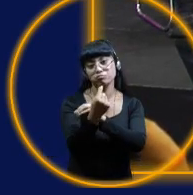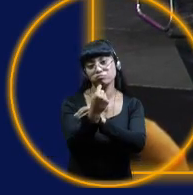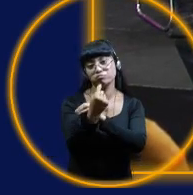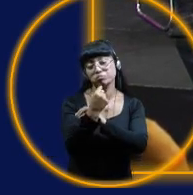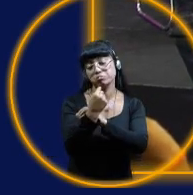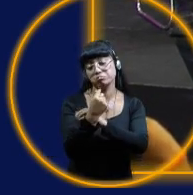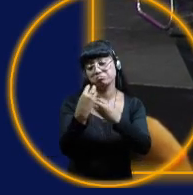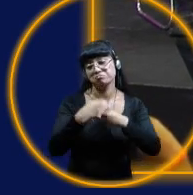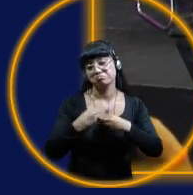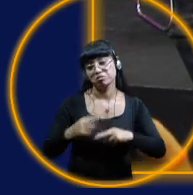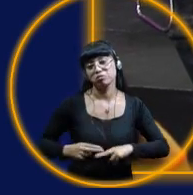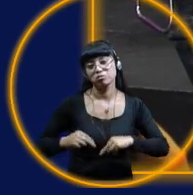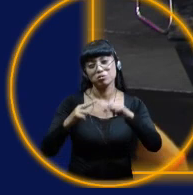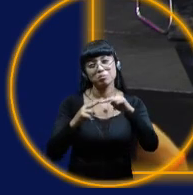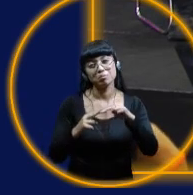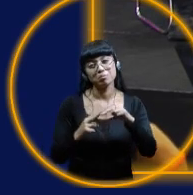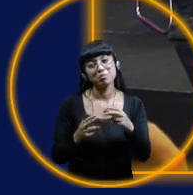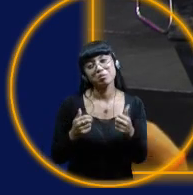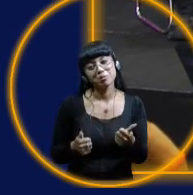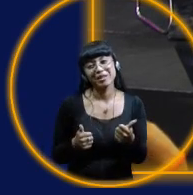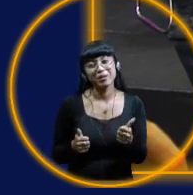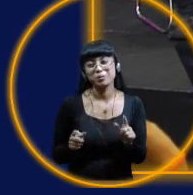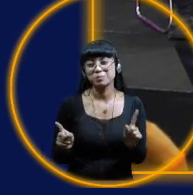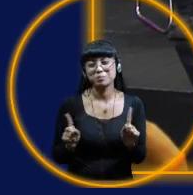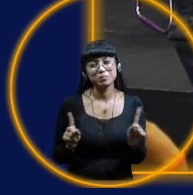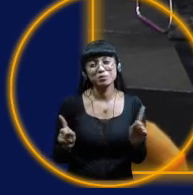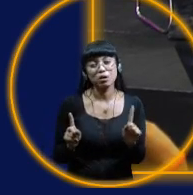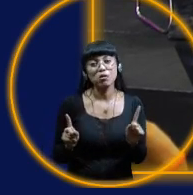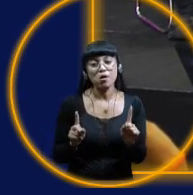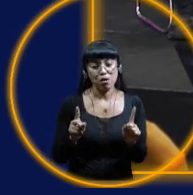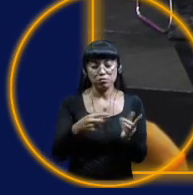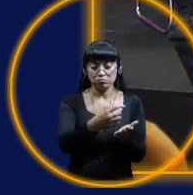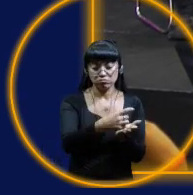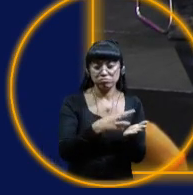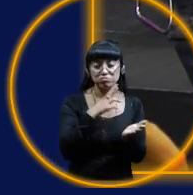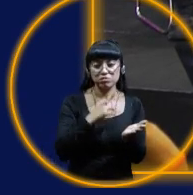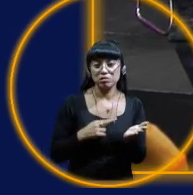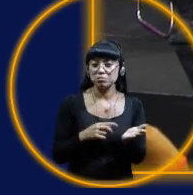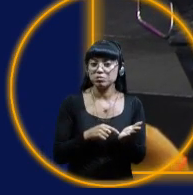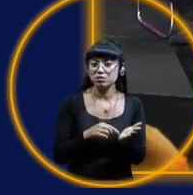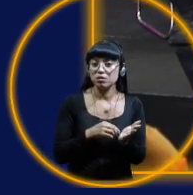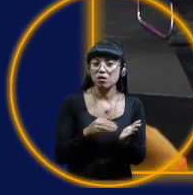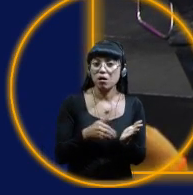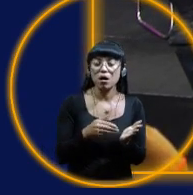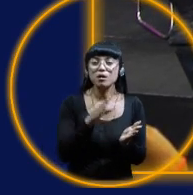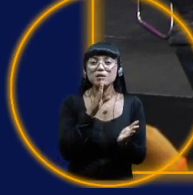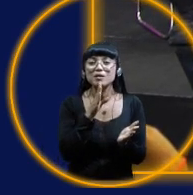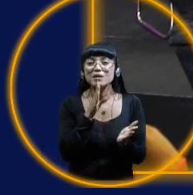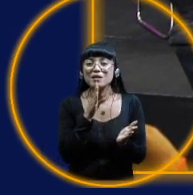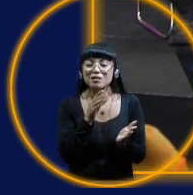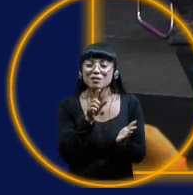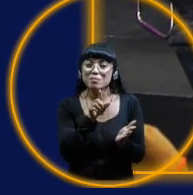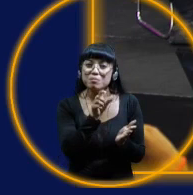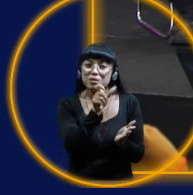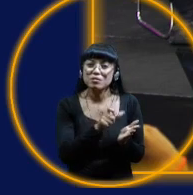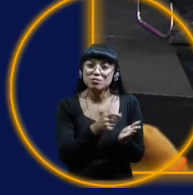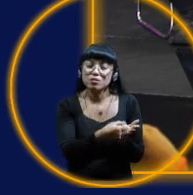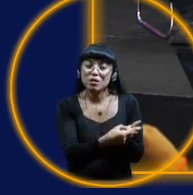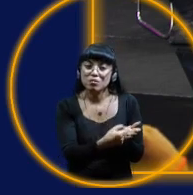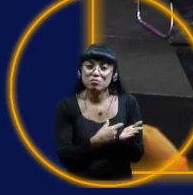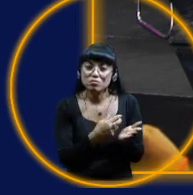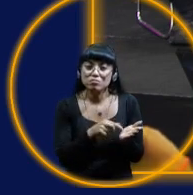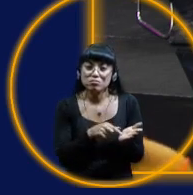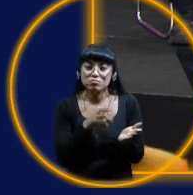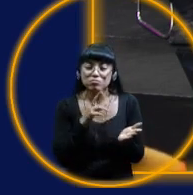it's not common in comments. Think about who is commenting constructive criticism. They don't like know